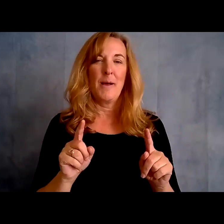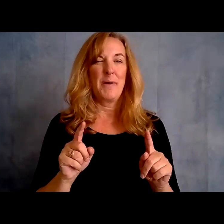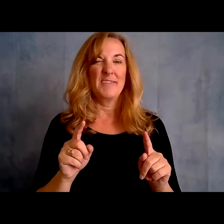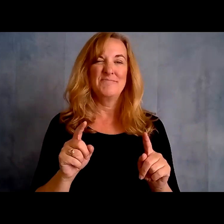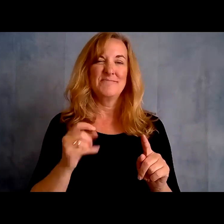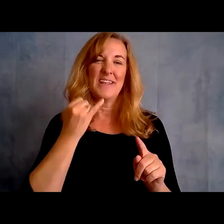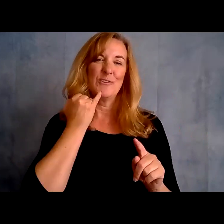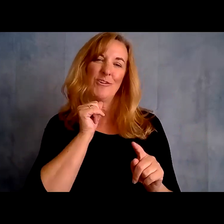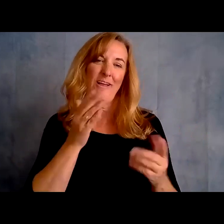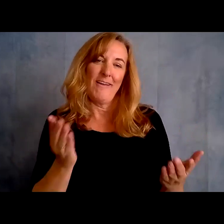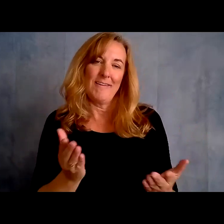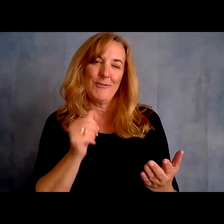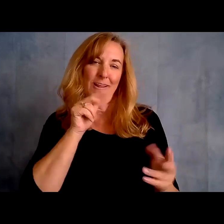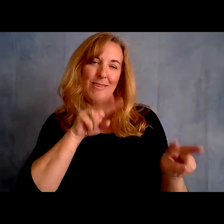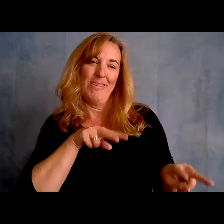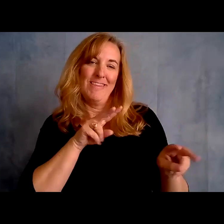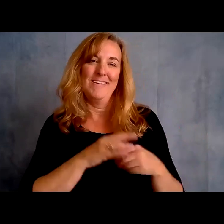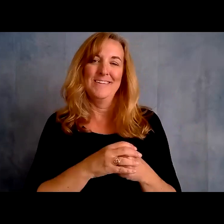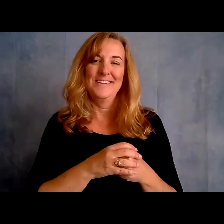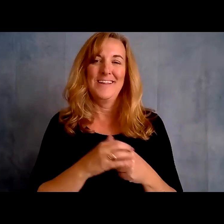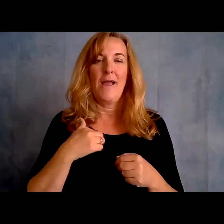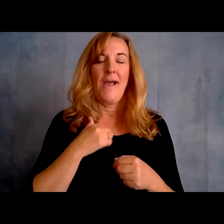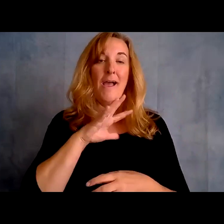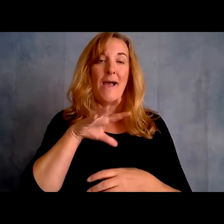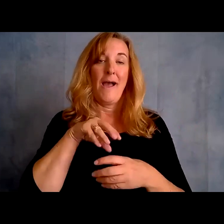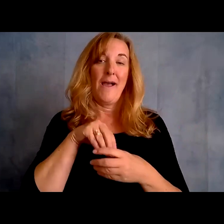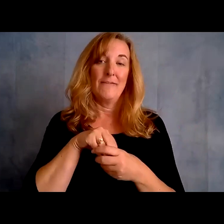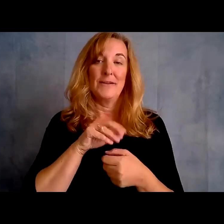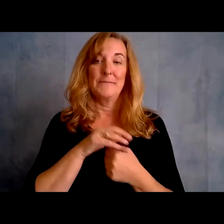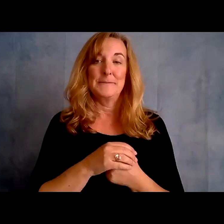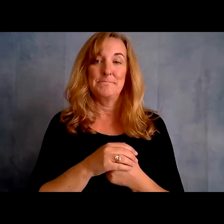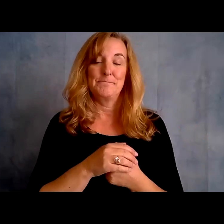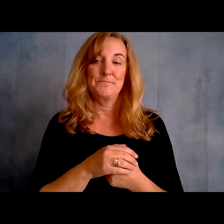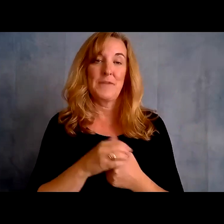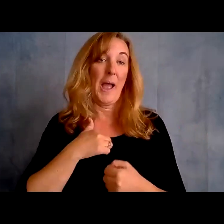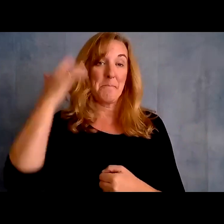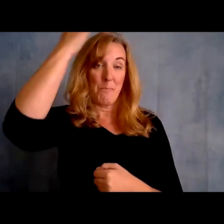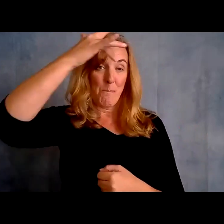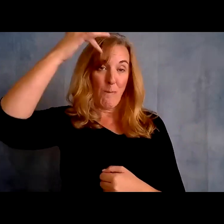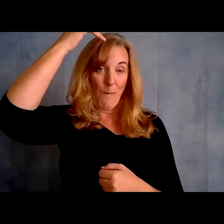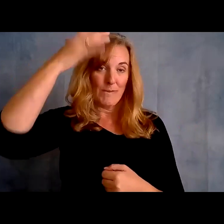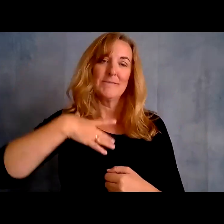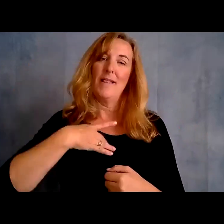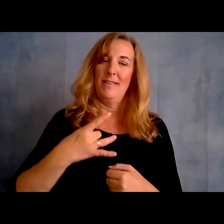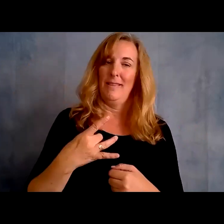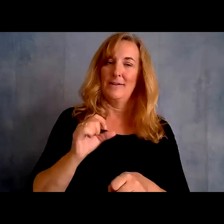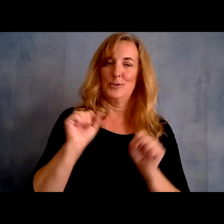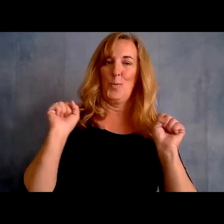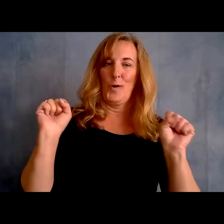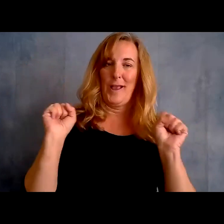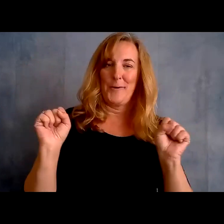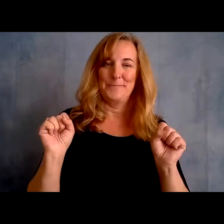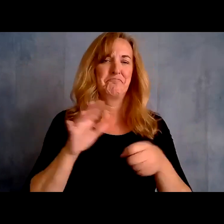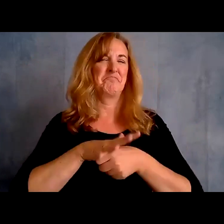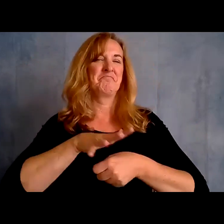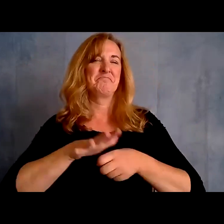going to pick them up. I am bald, and I like to work out. So there's enough.